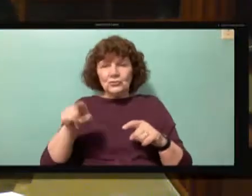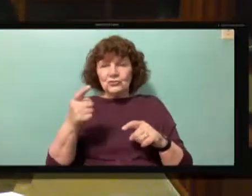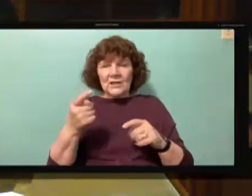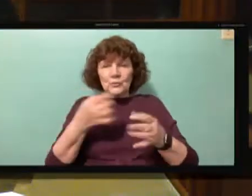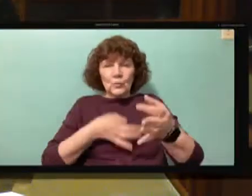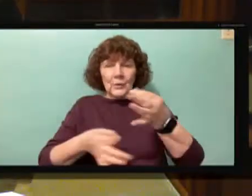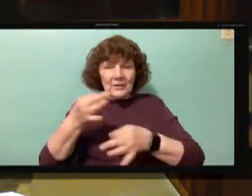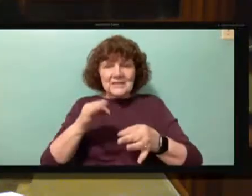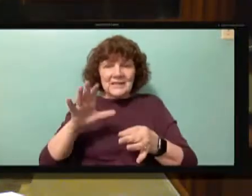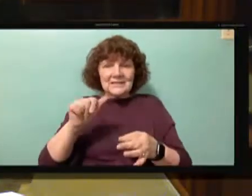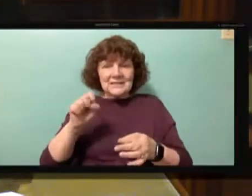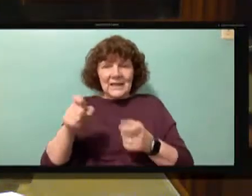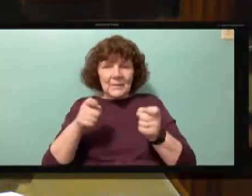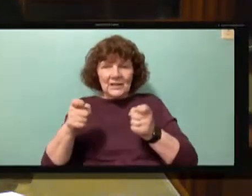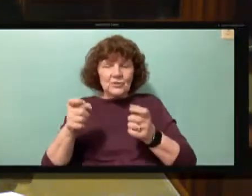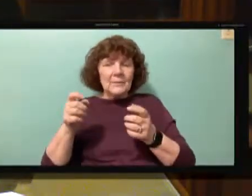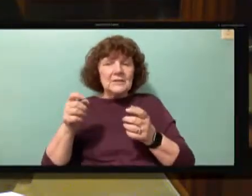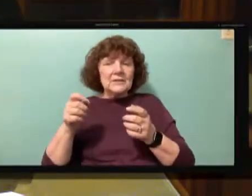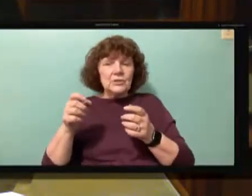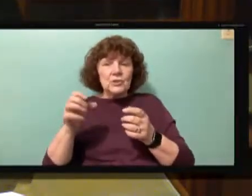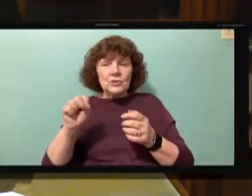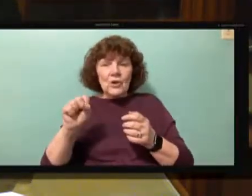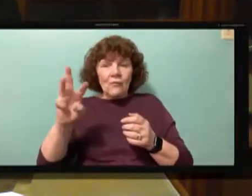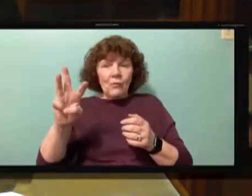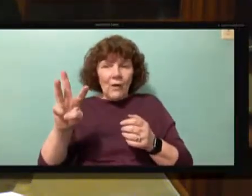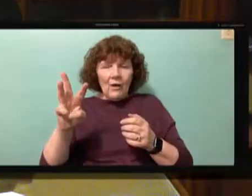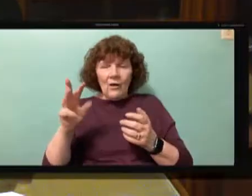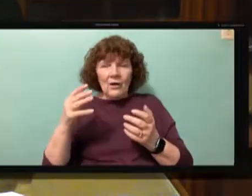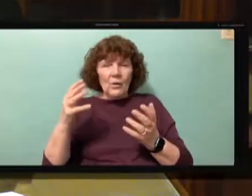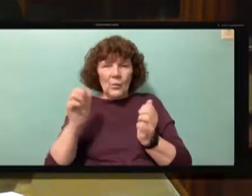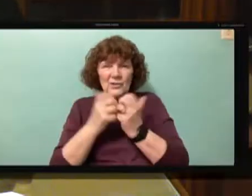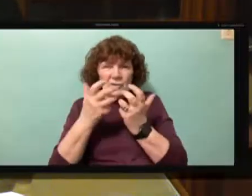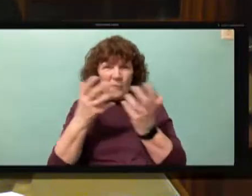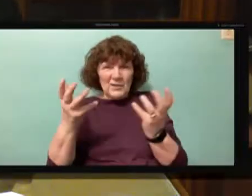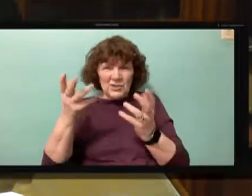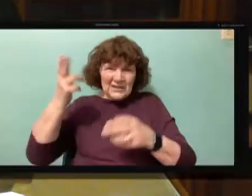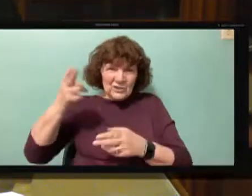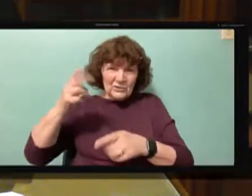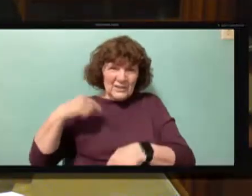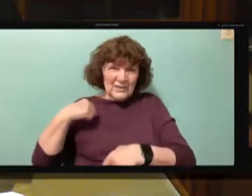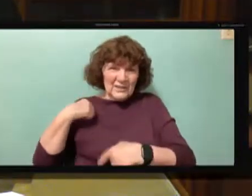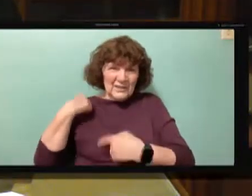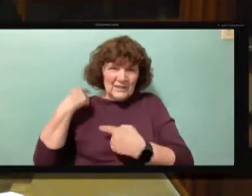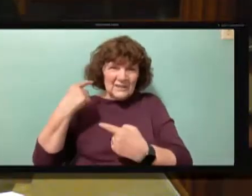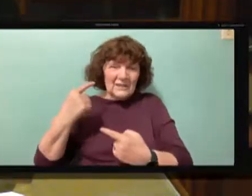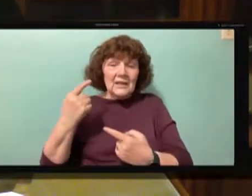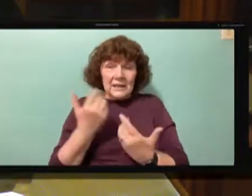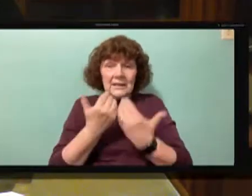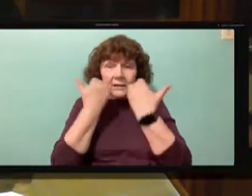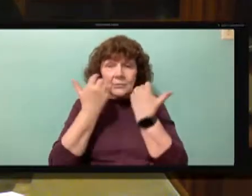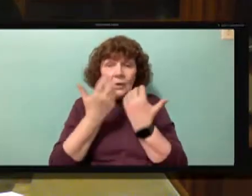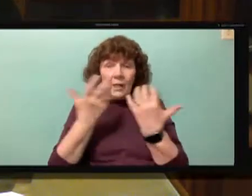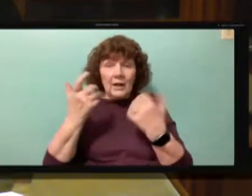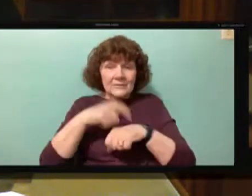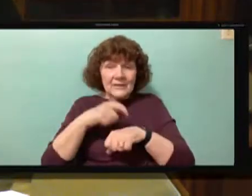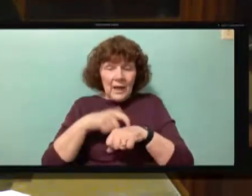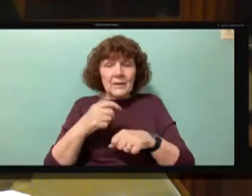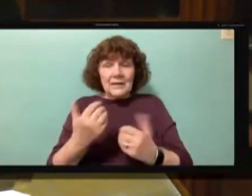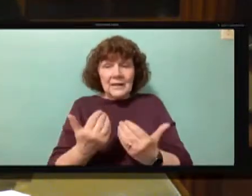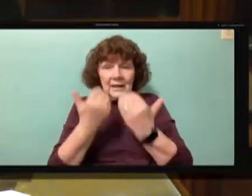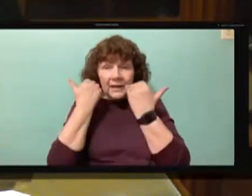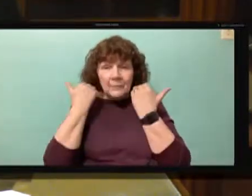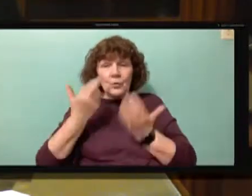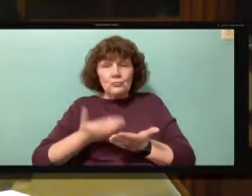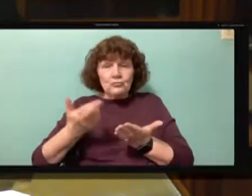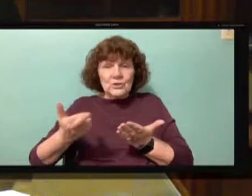software and all that history. Not only is it very time consuming and resource heavy, but it's also very, very expensive.